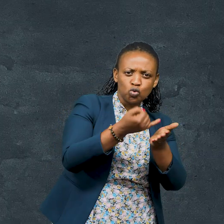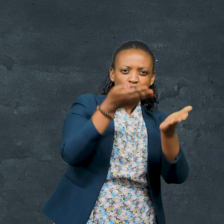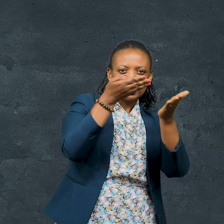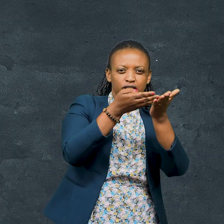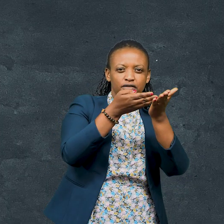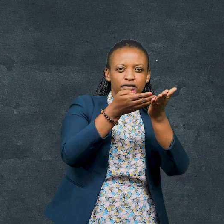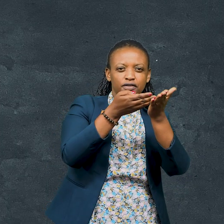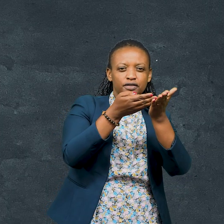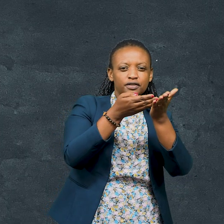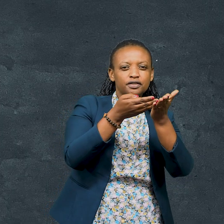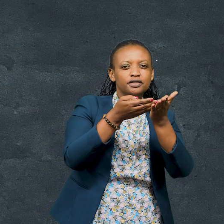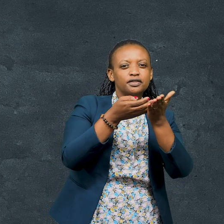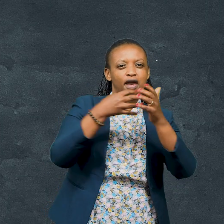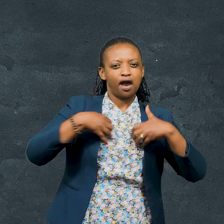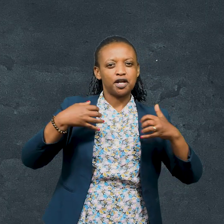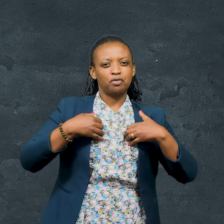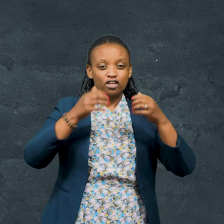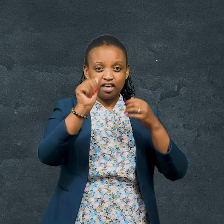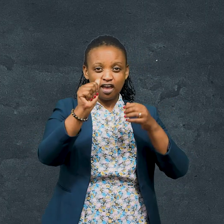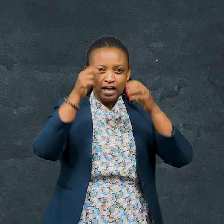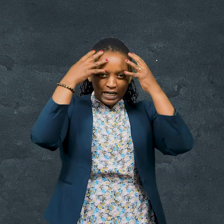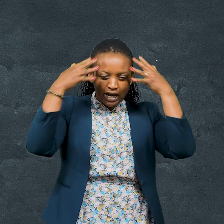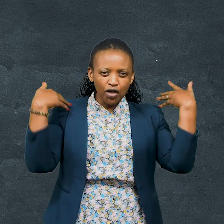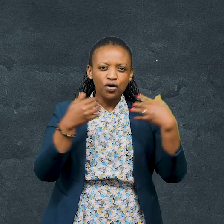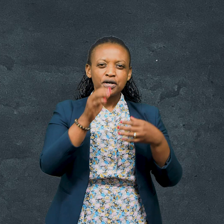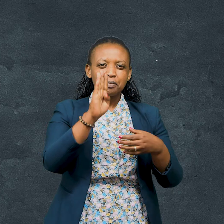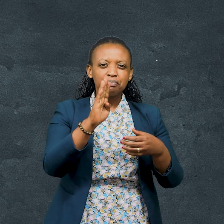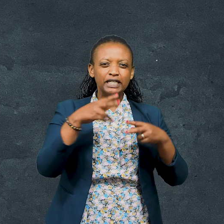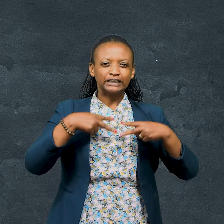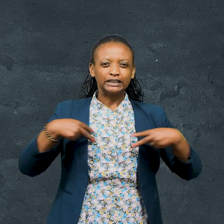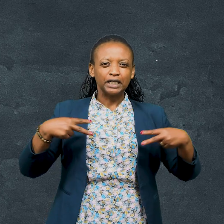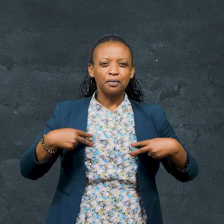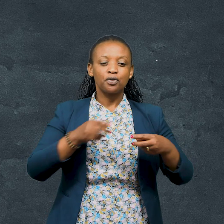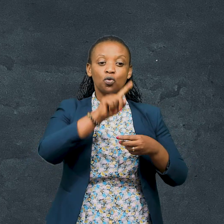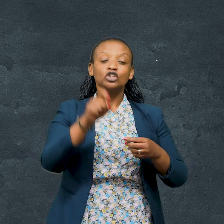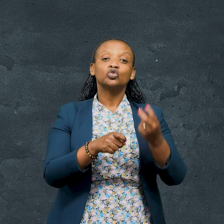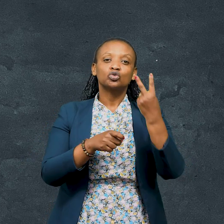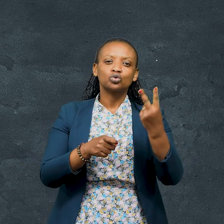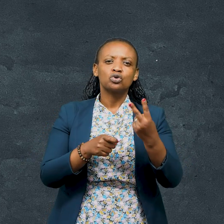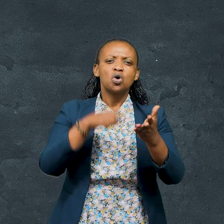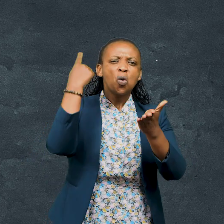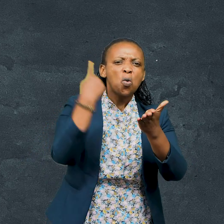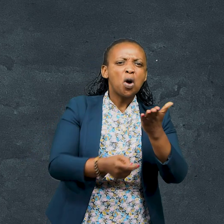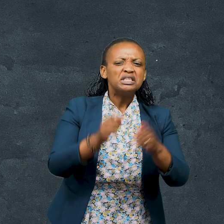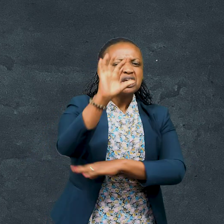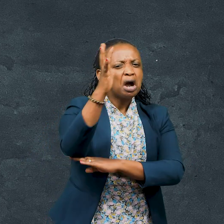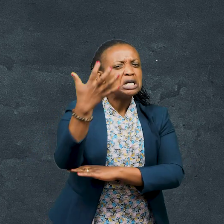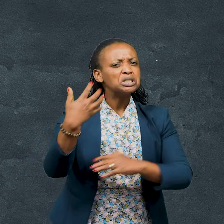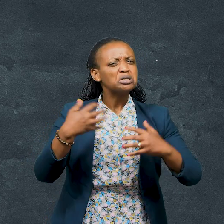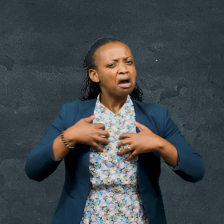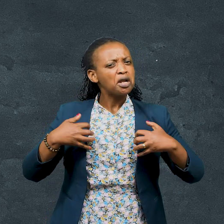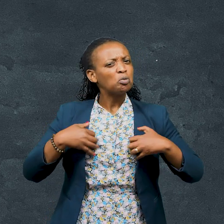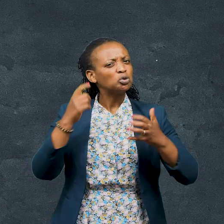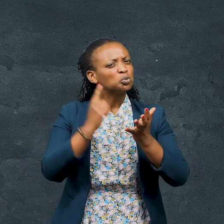draw these animals. A, lion. B, zebra. Question 2, what are